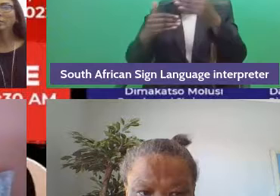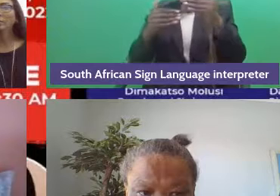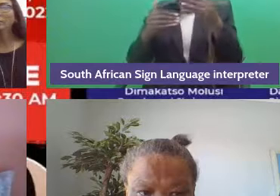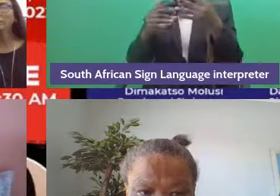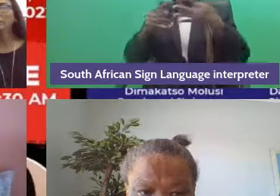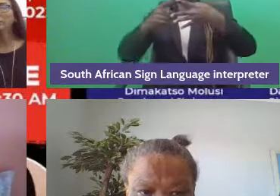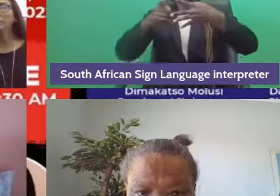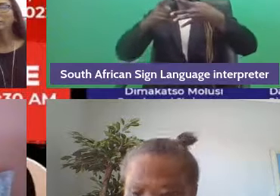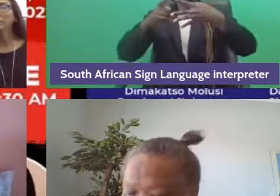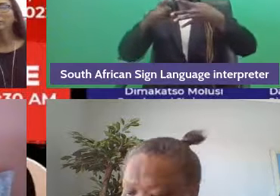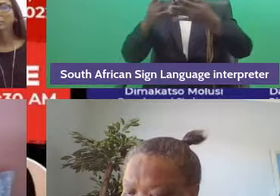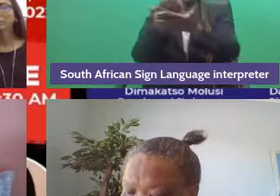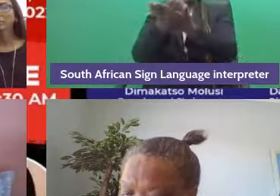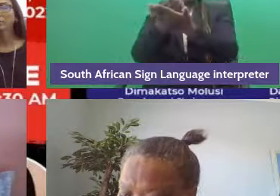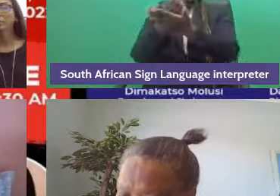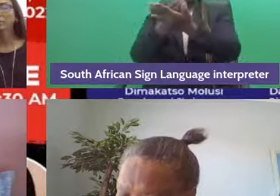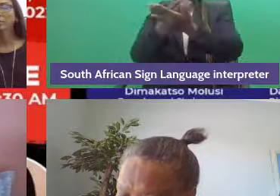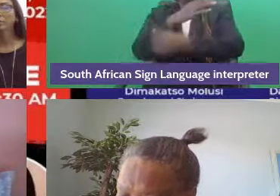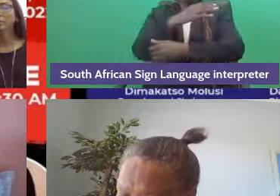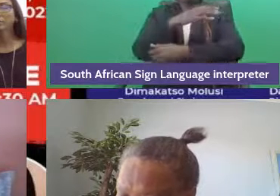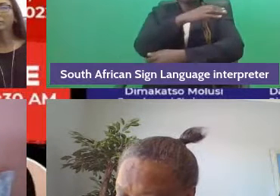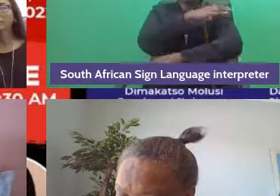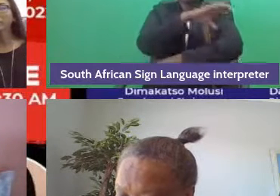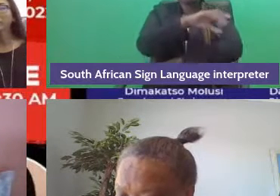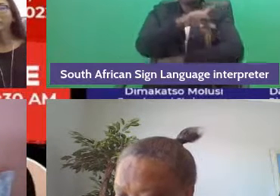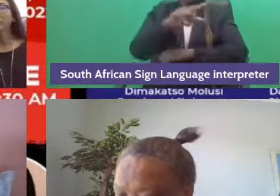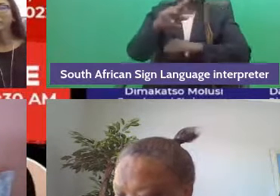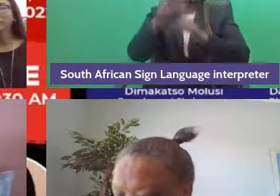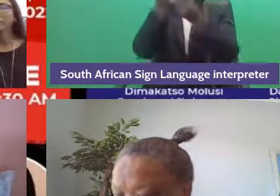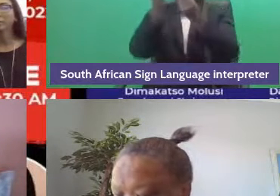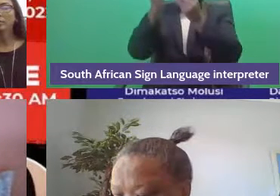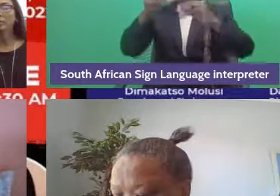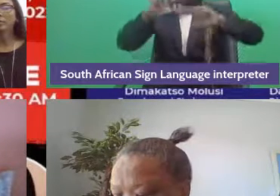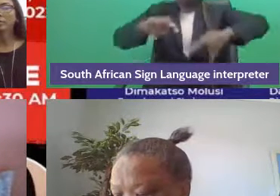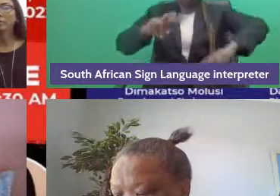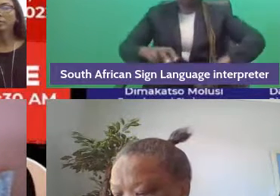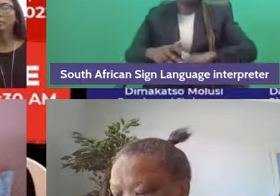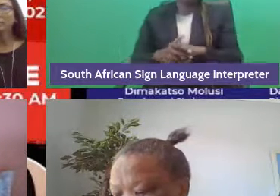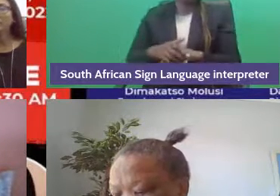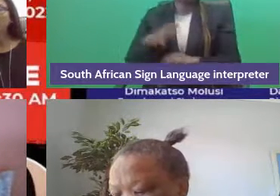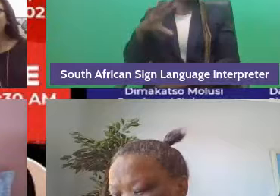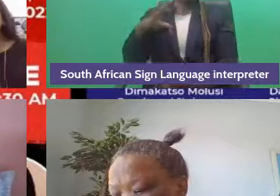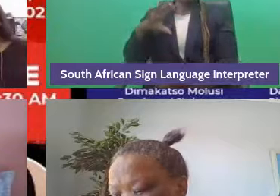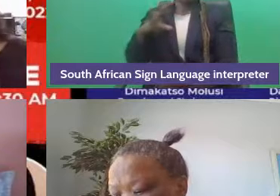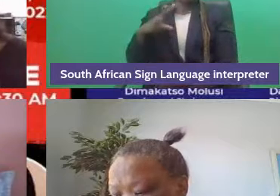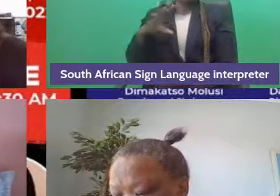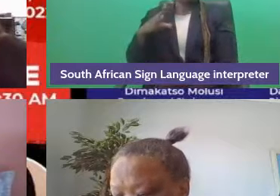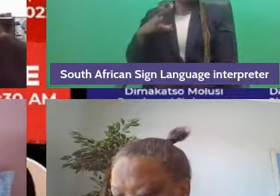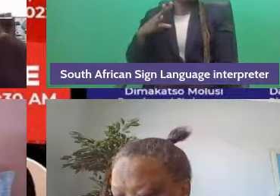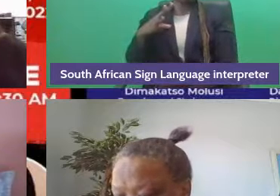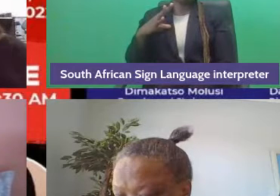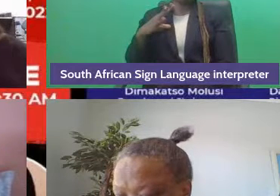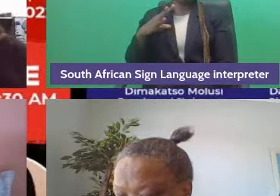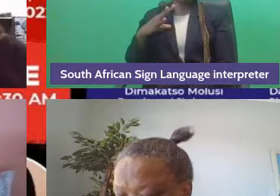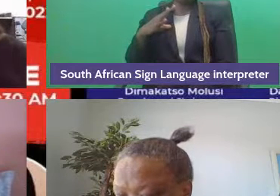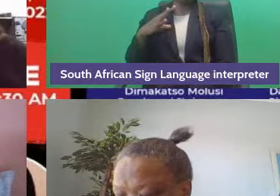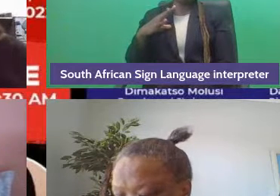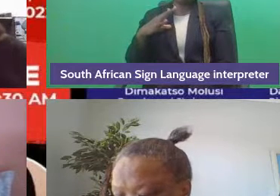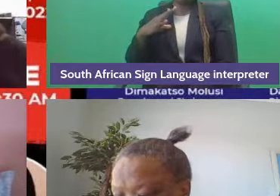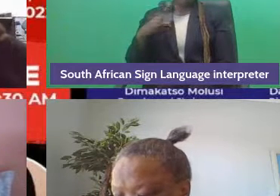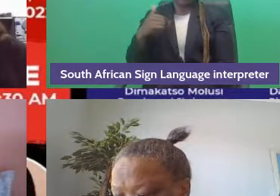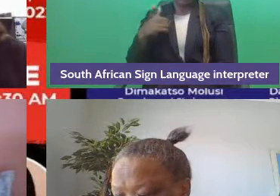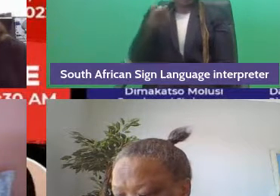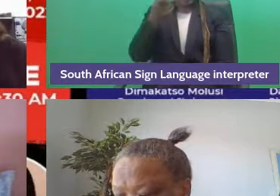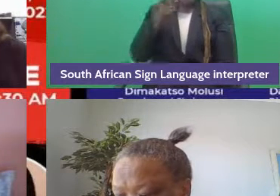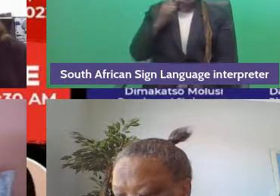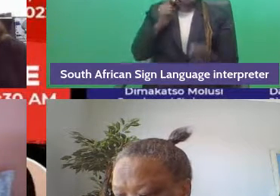and the economic power, and then research and information management. I'm going to tweak it a bit because I think in order